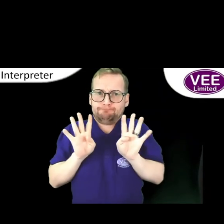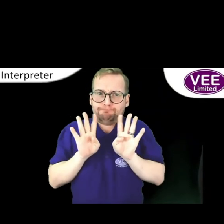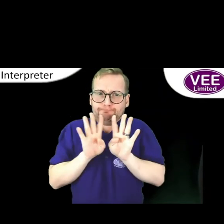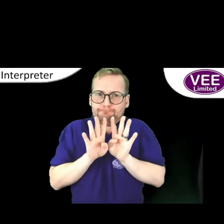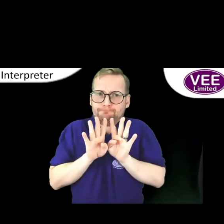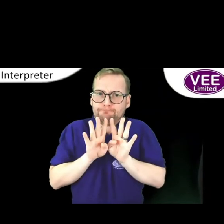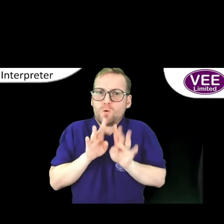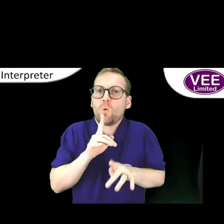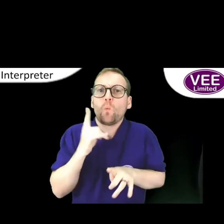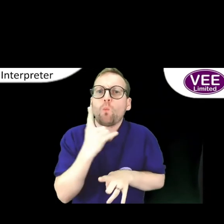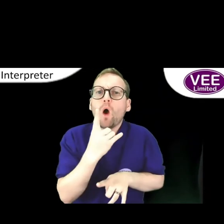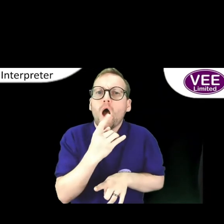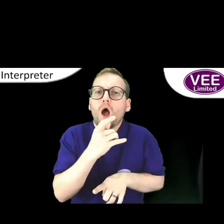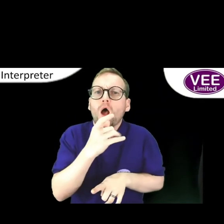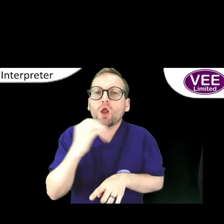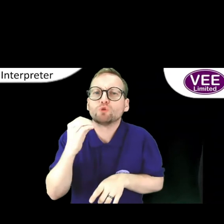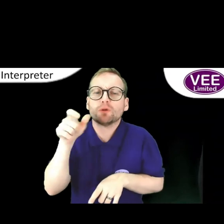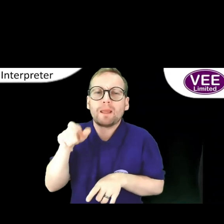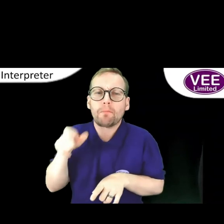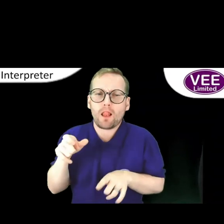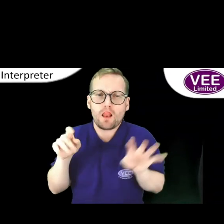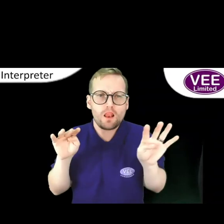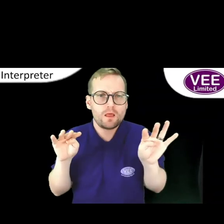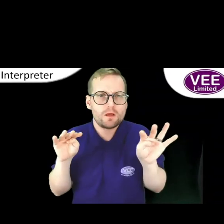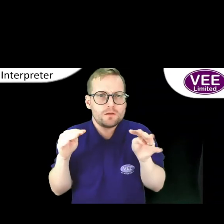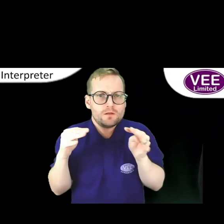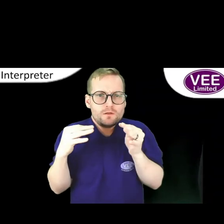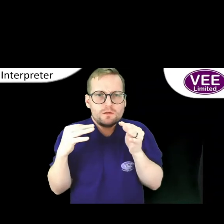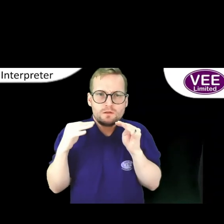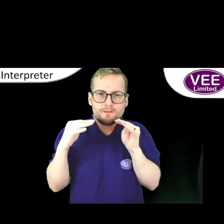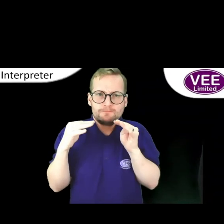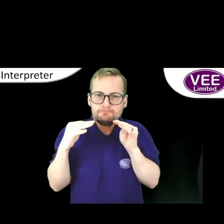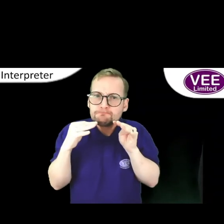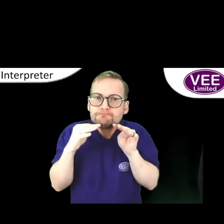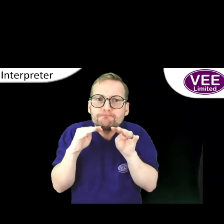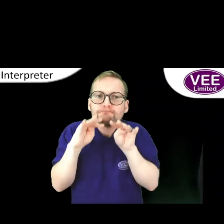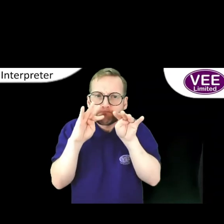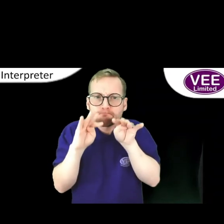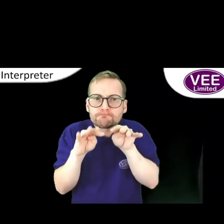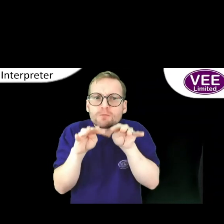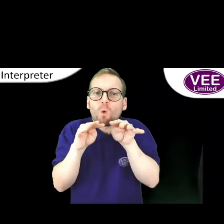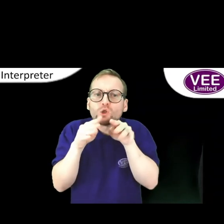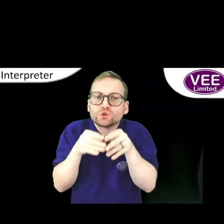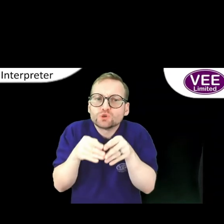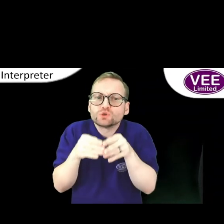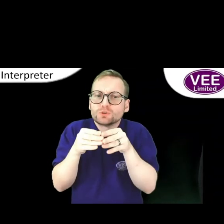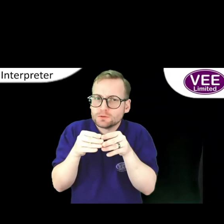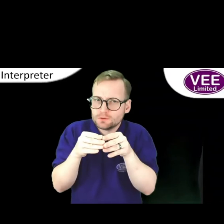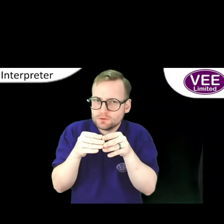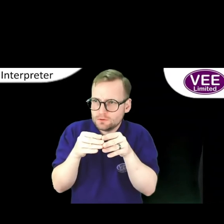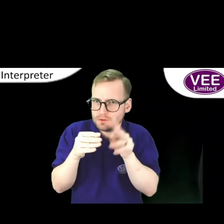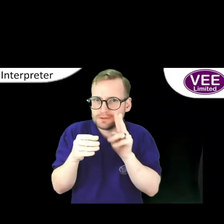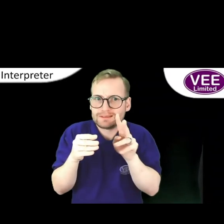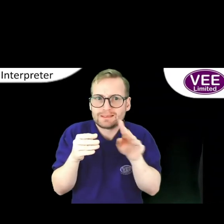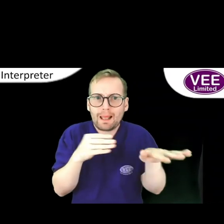100 huddled souls turned their gaze. Watch the only land we'd known